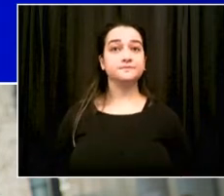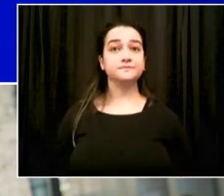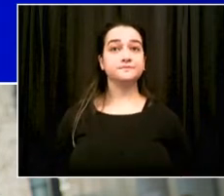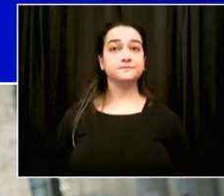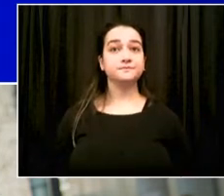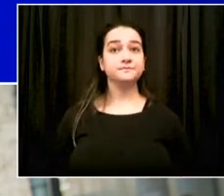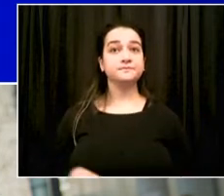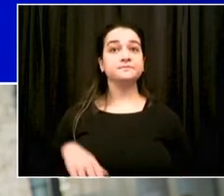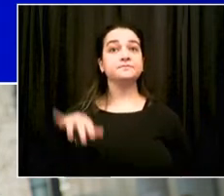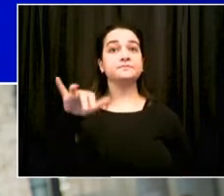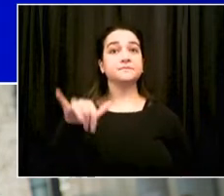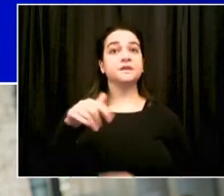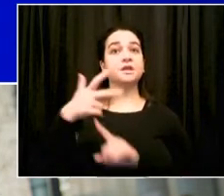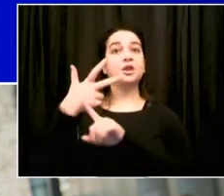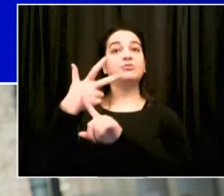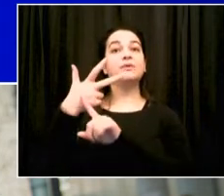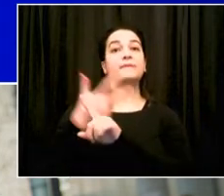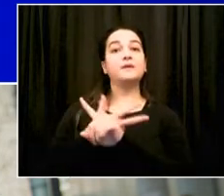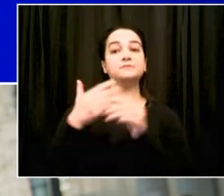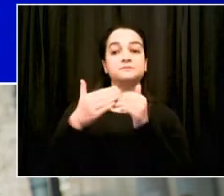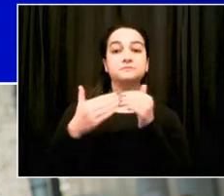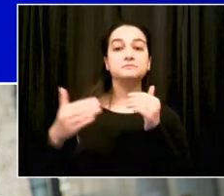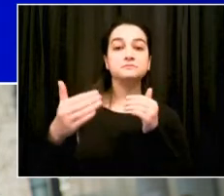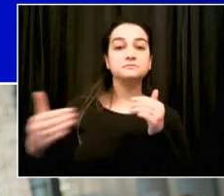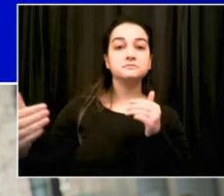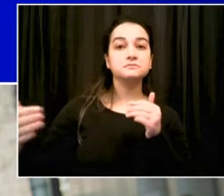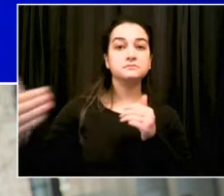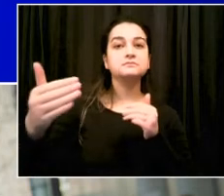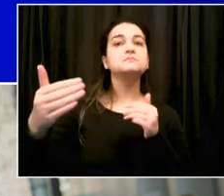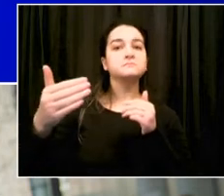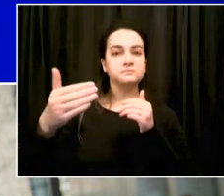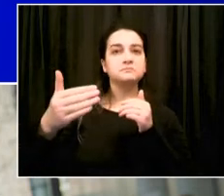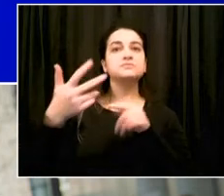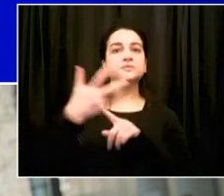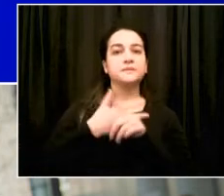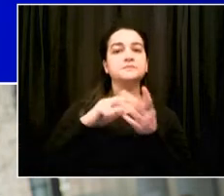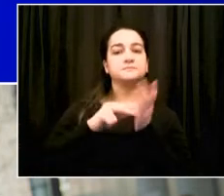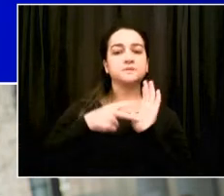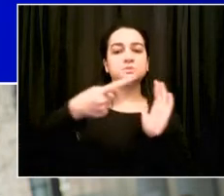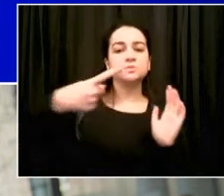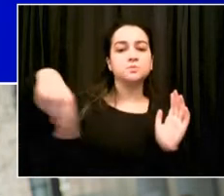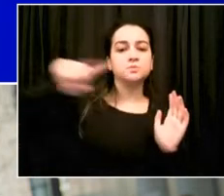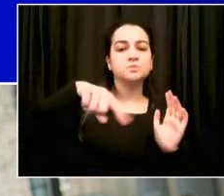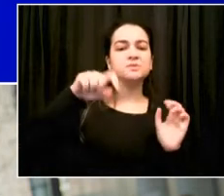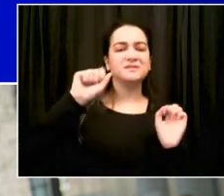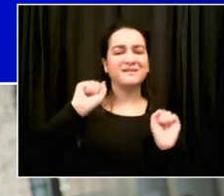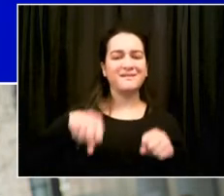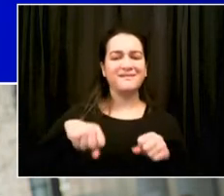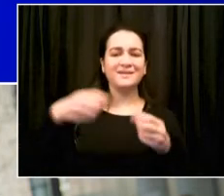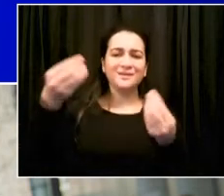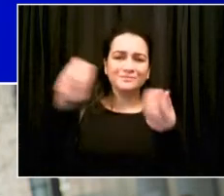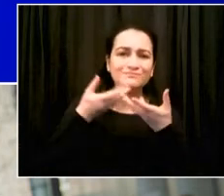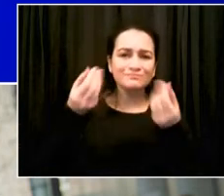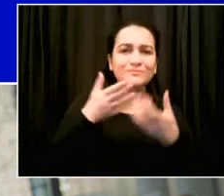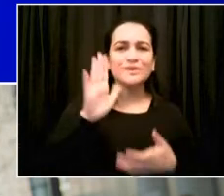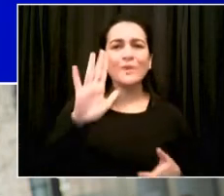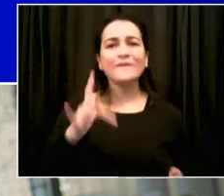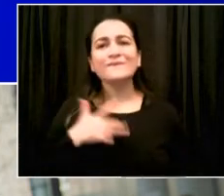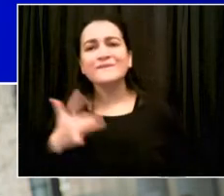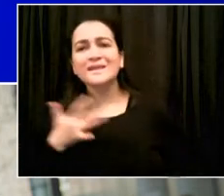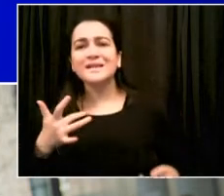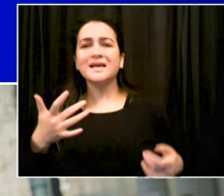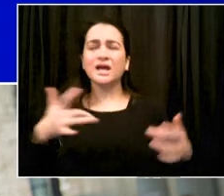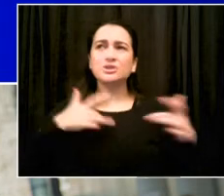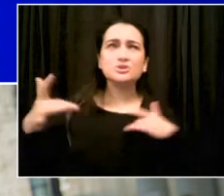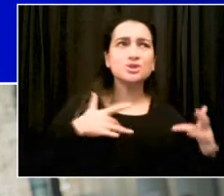environmental justice. And the first act in this outreach effort will be a virtual town hall starting, this